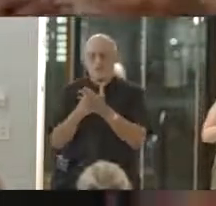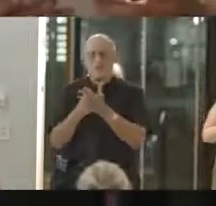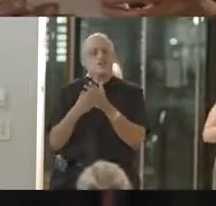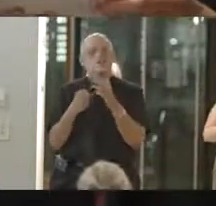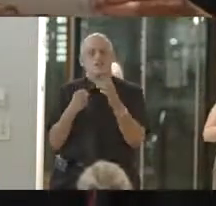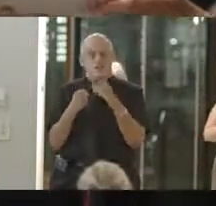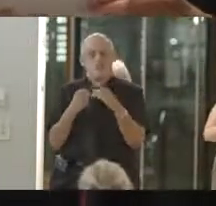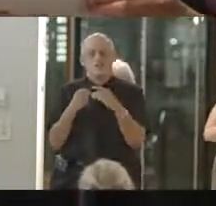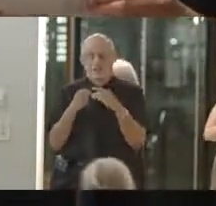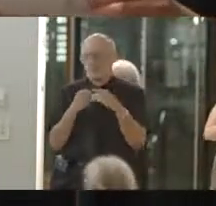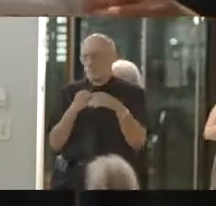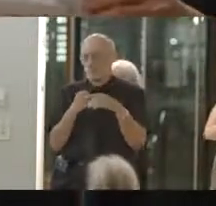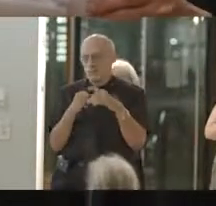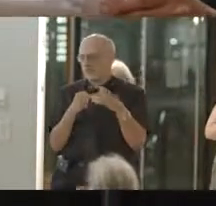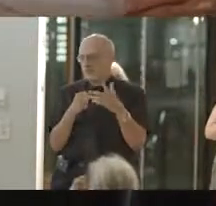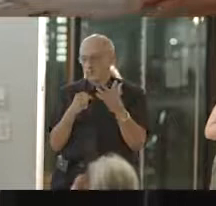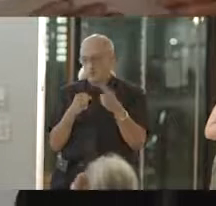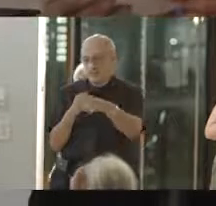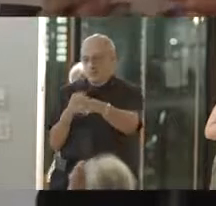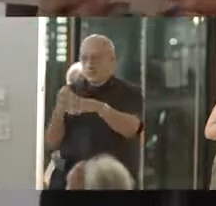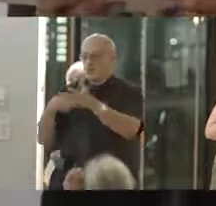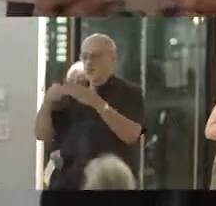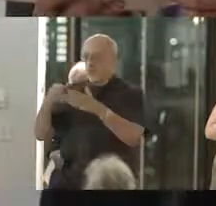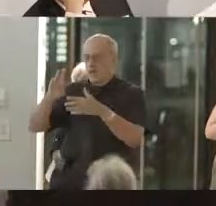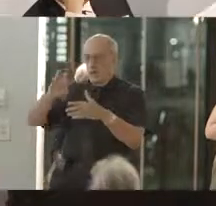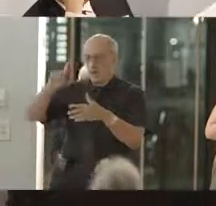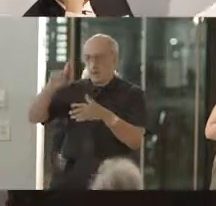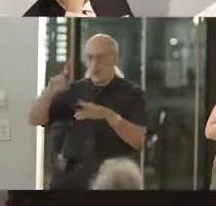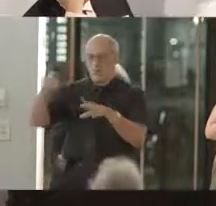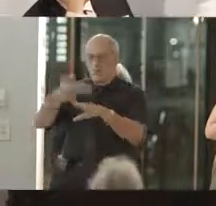revenue from entities like Brookfield.